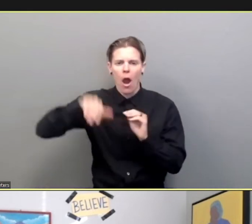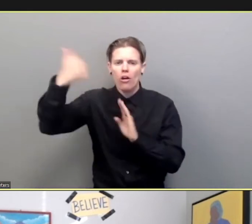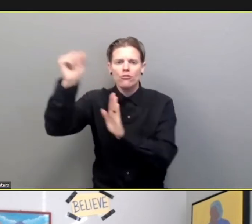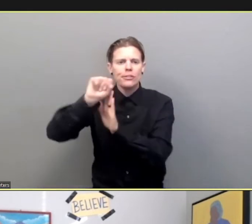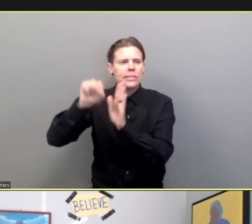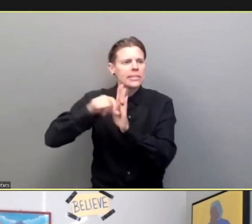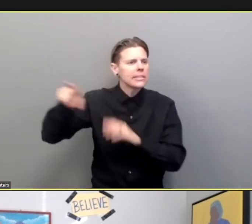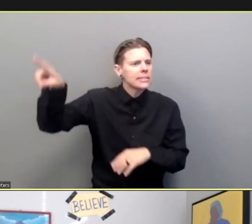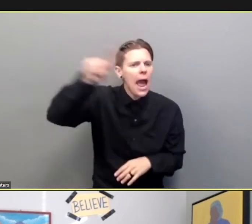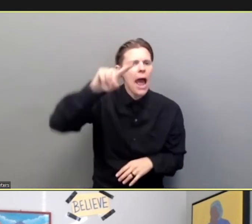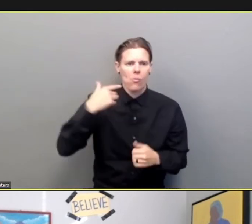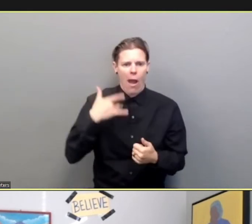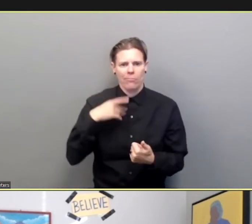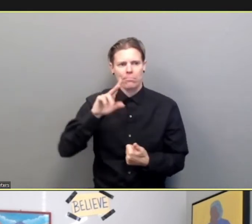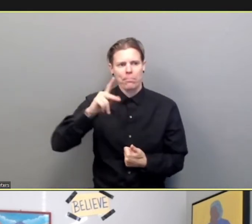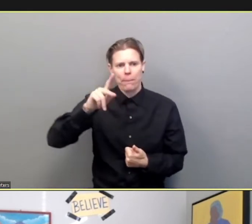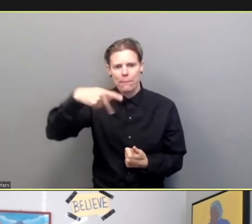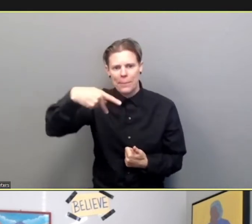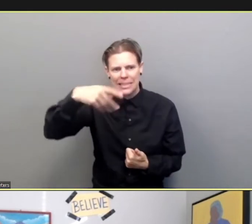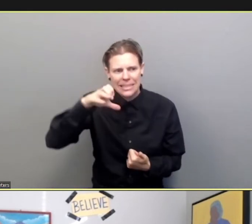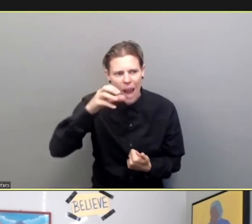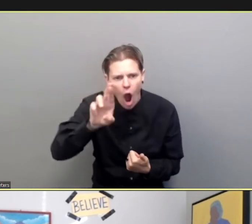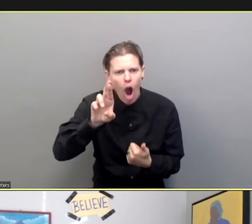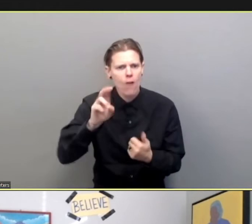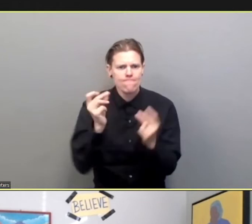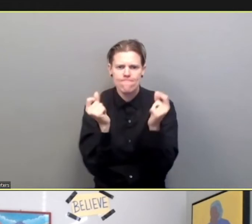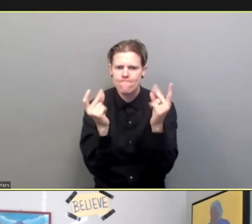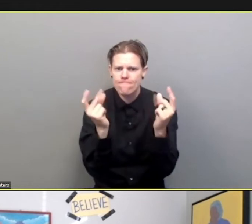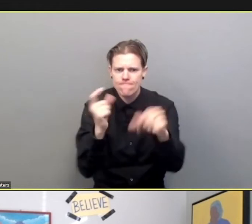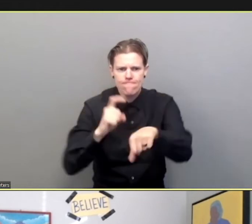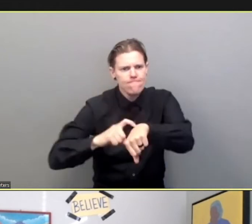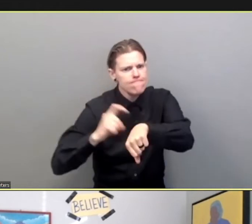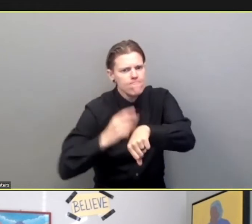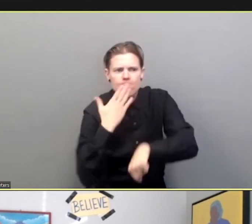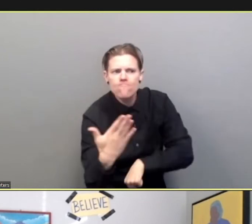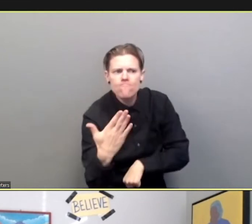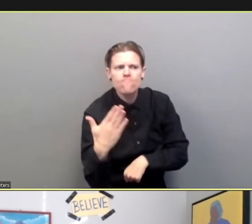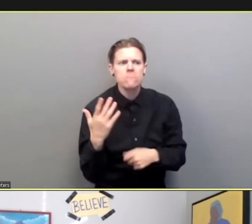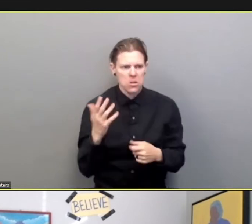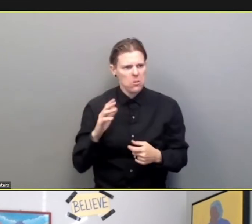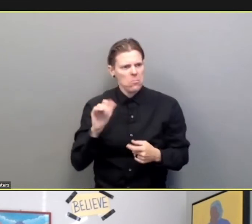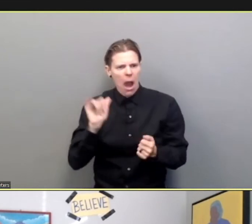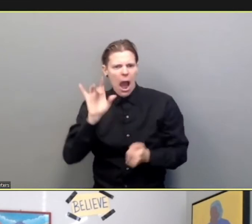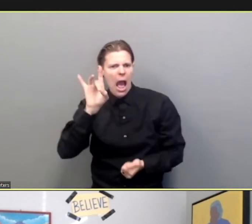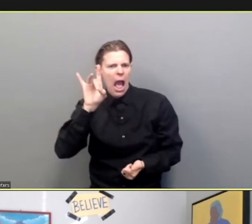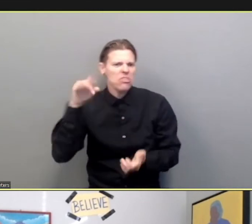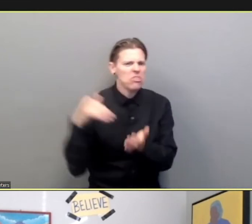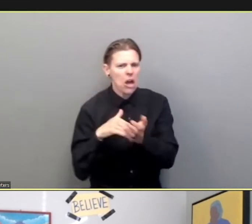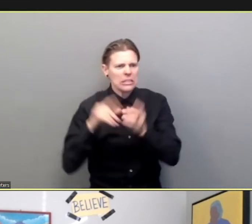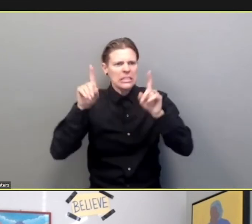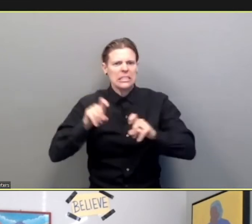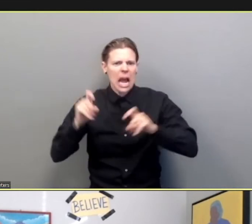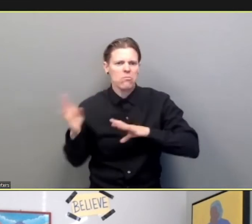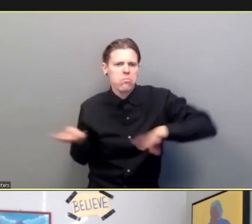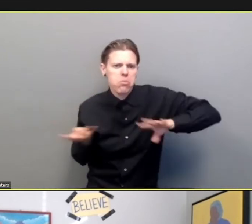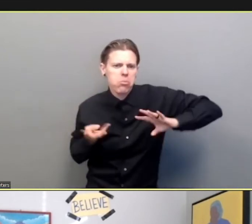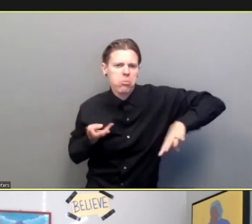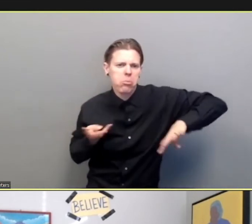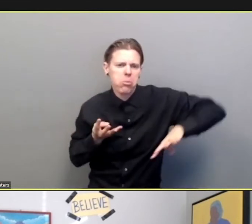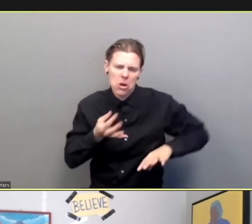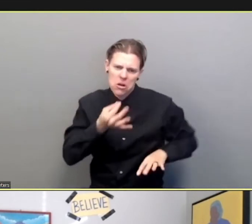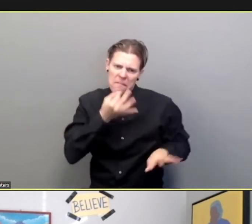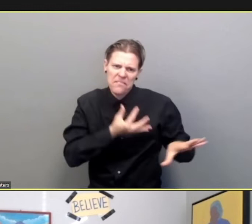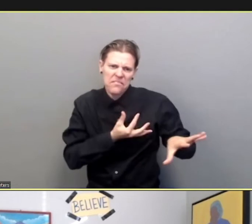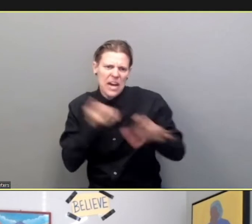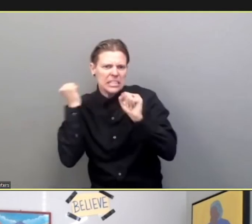an additional, with existing capacity, probably 8,000 tests a day in the state. So I'm going to say that much.